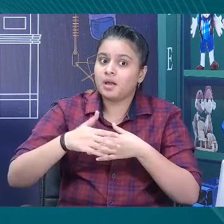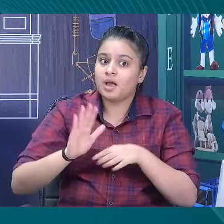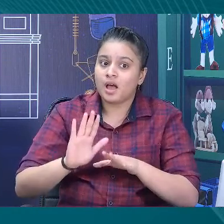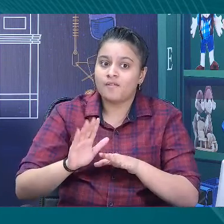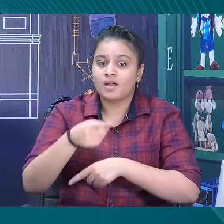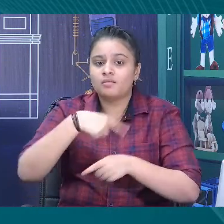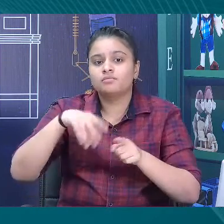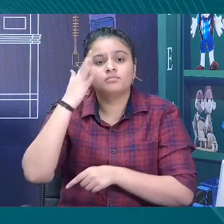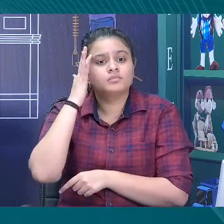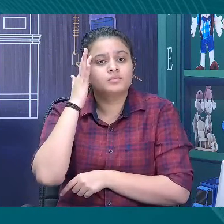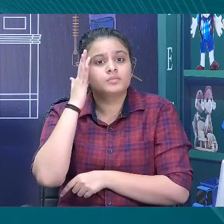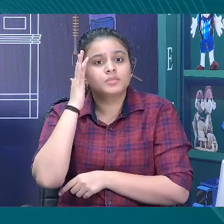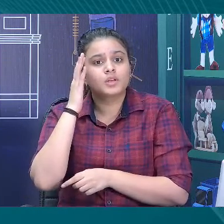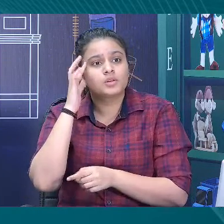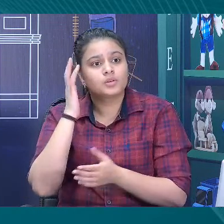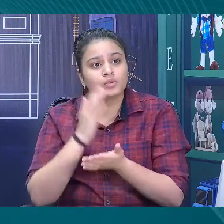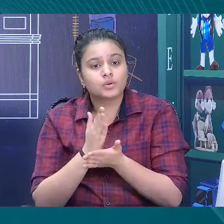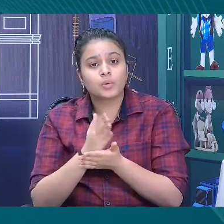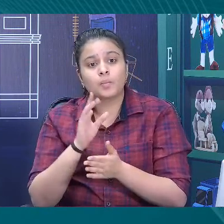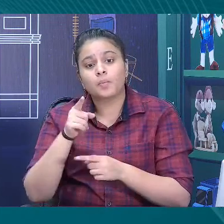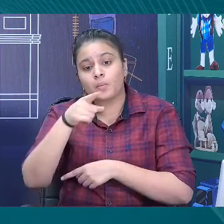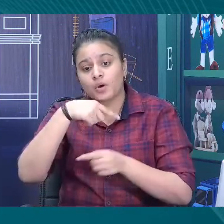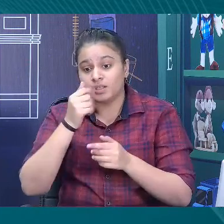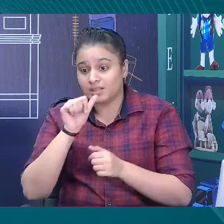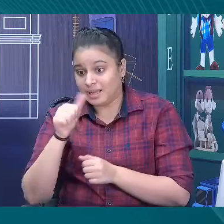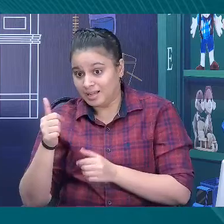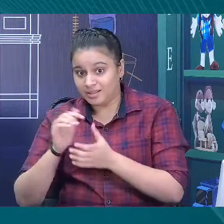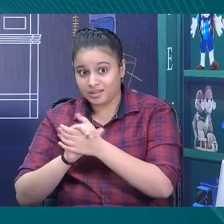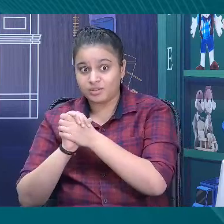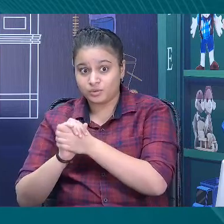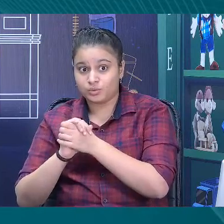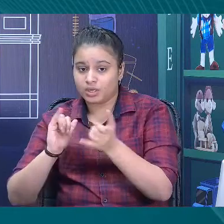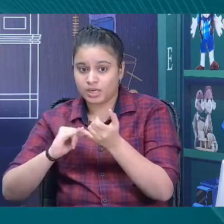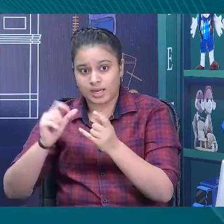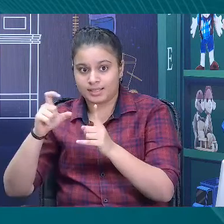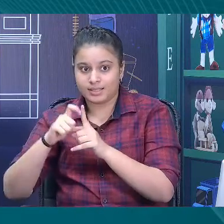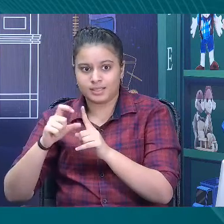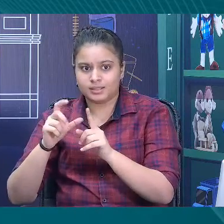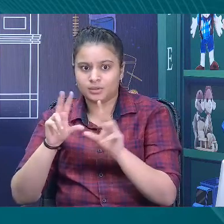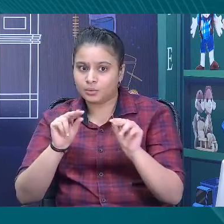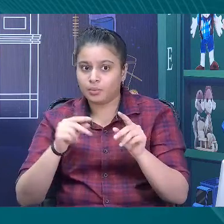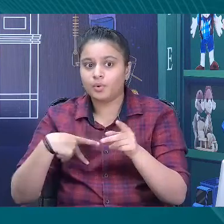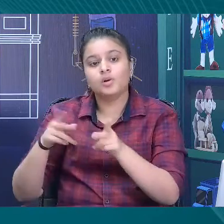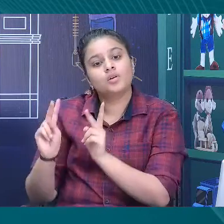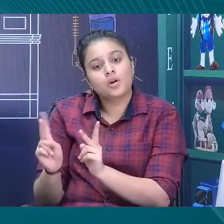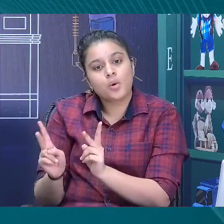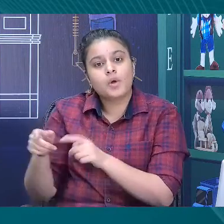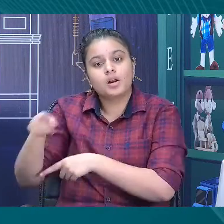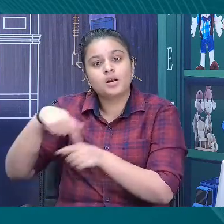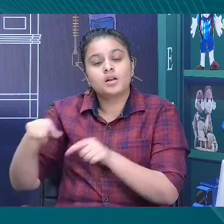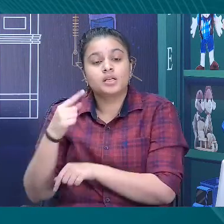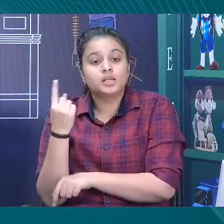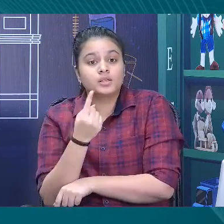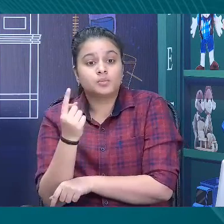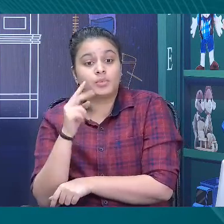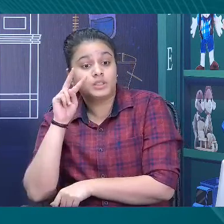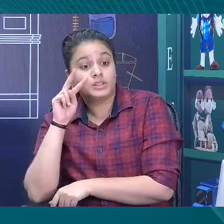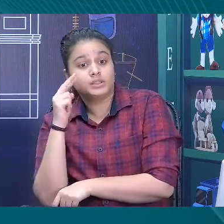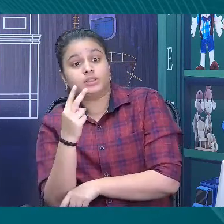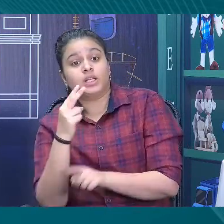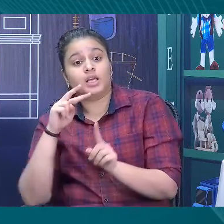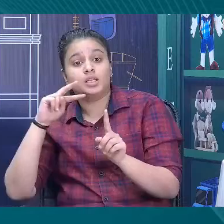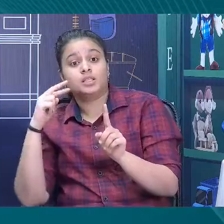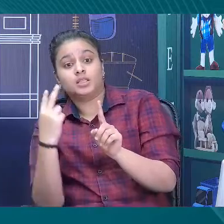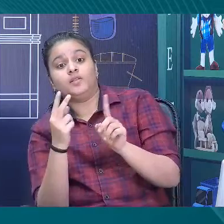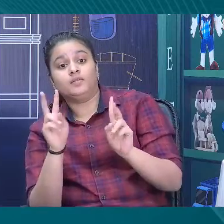make sure that other children who do not have SLD see the unique way in which children